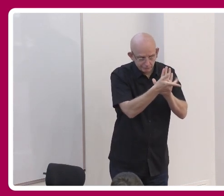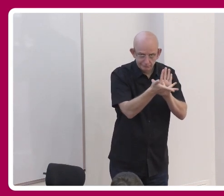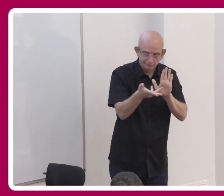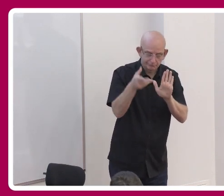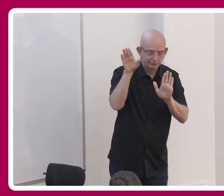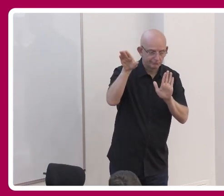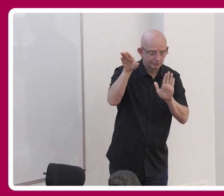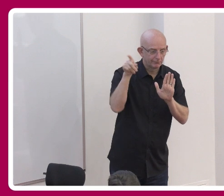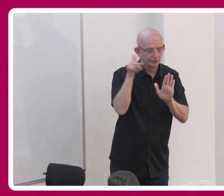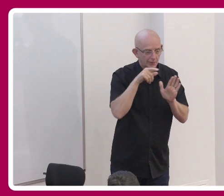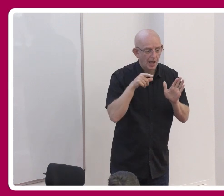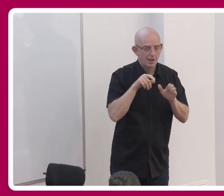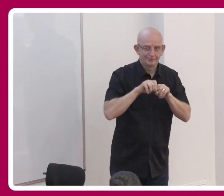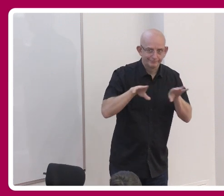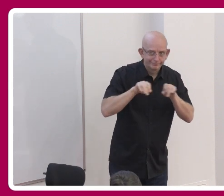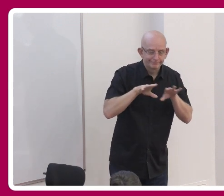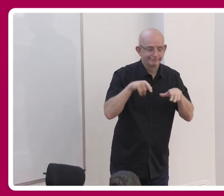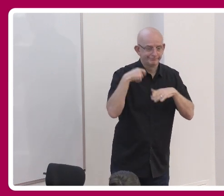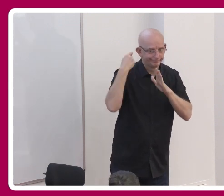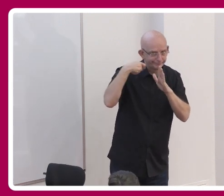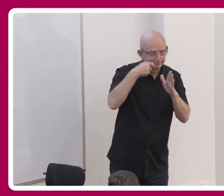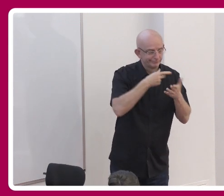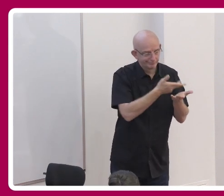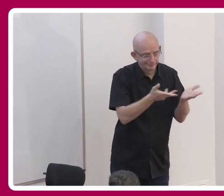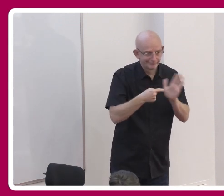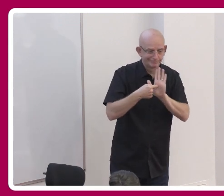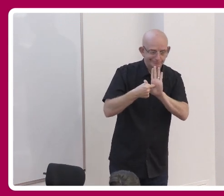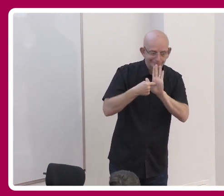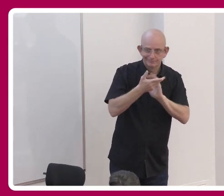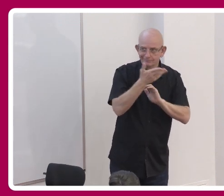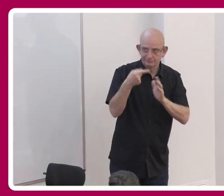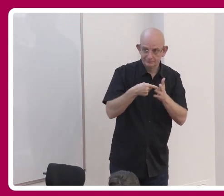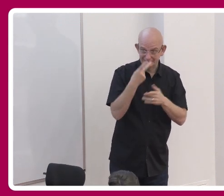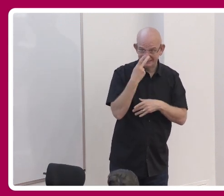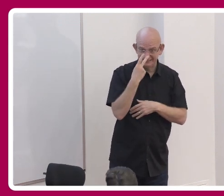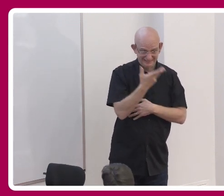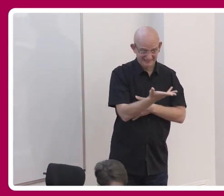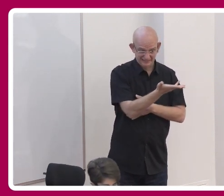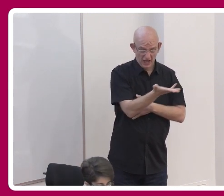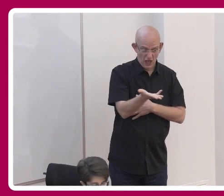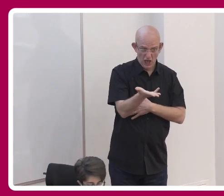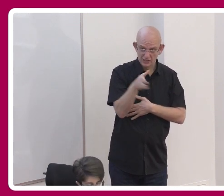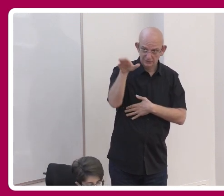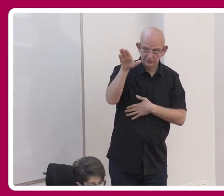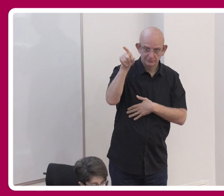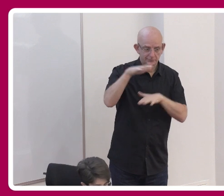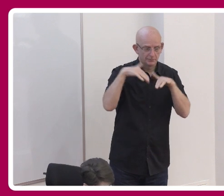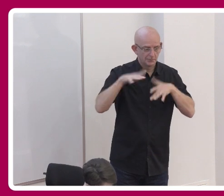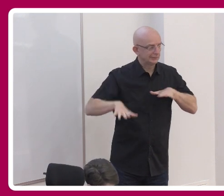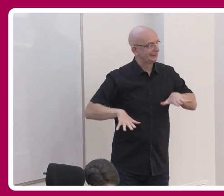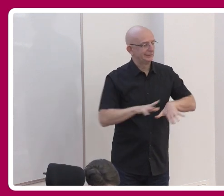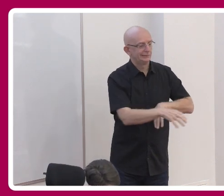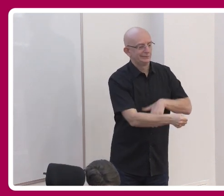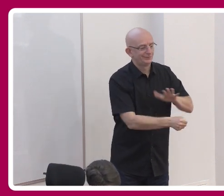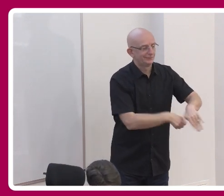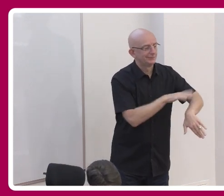we engage with governments, with businesses, with rebel groups, depending on the situation, in